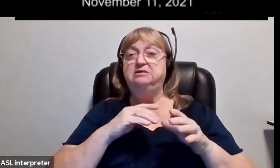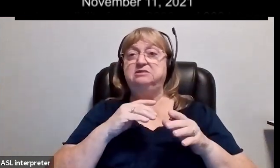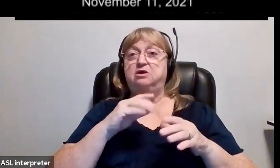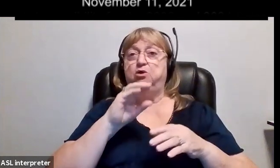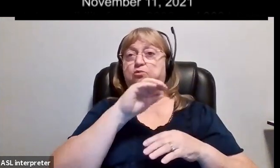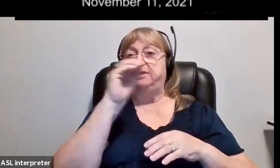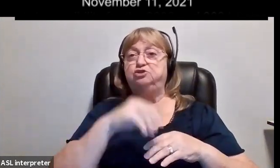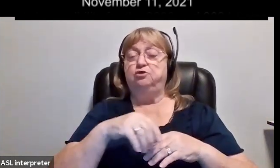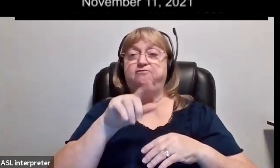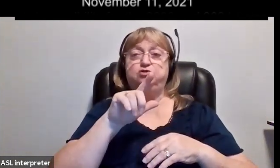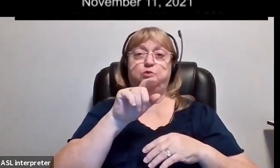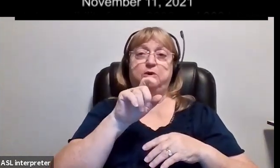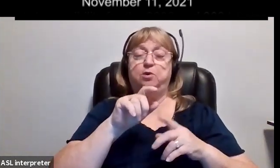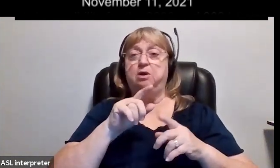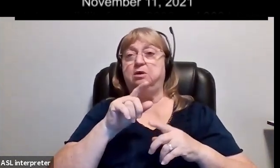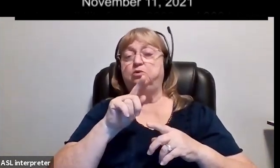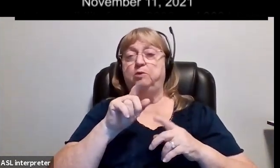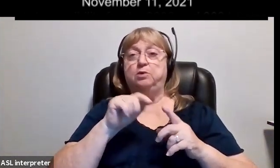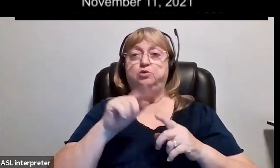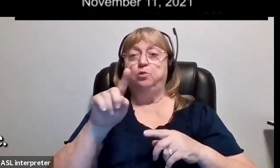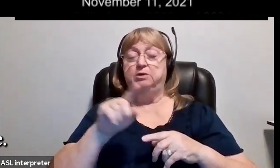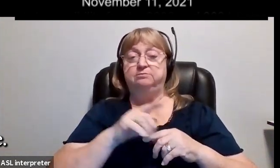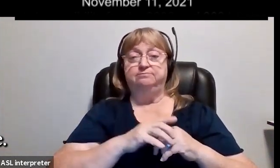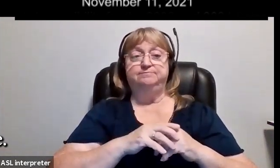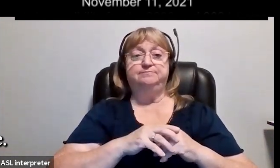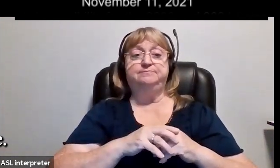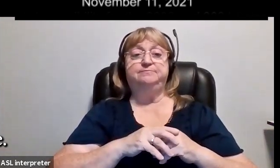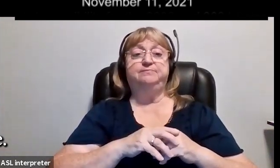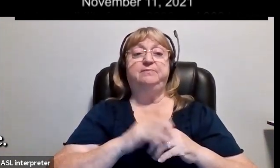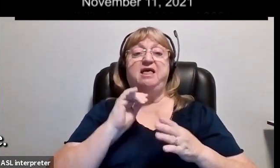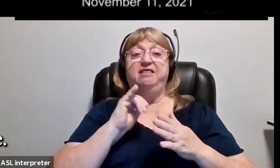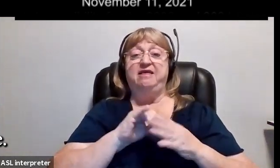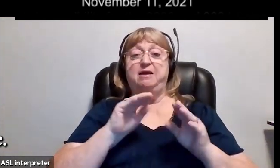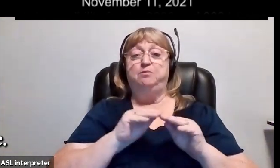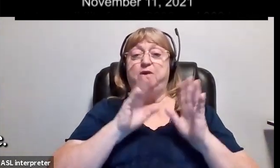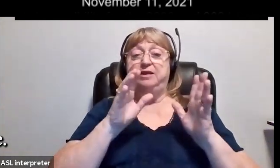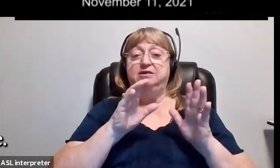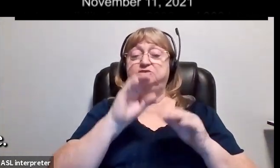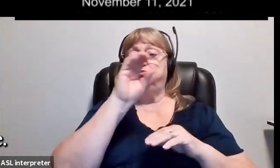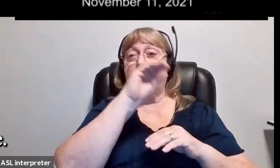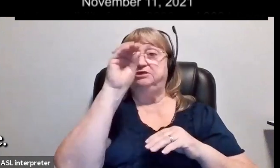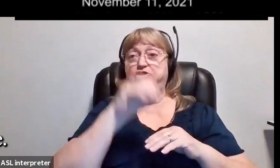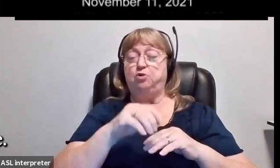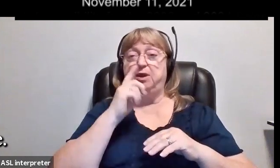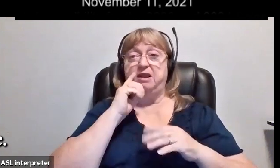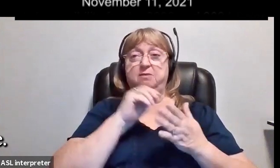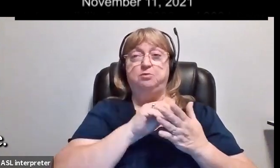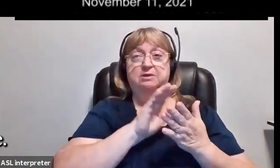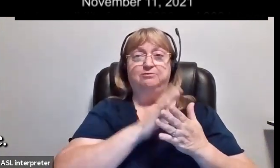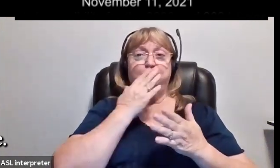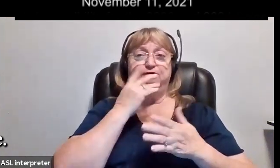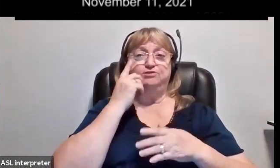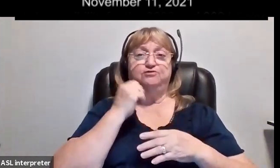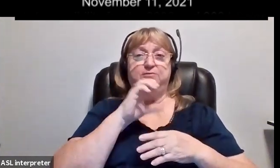21:1. And the brightness ratio, I put the colors from the y-axis slides